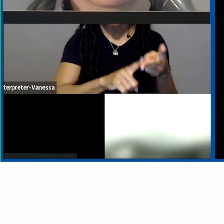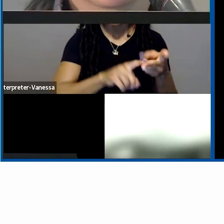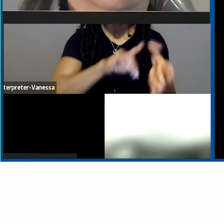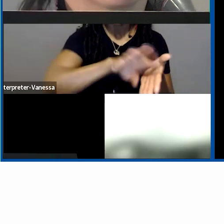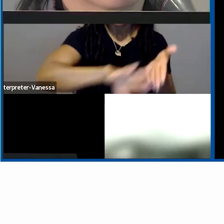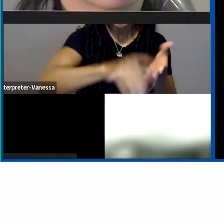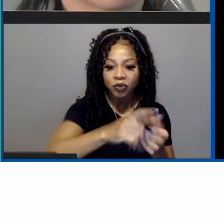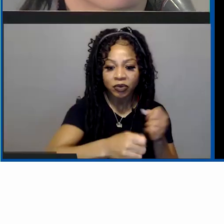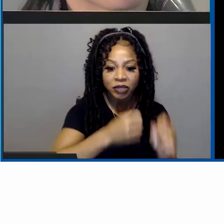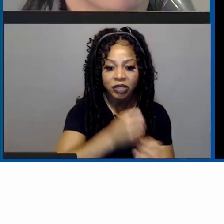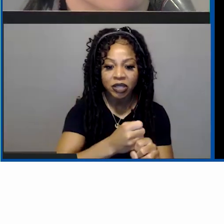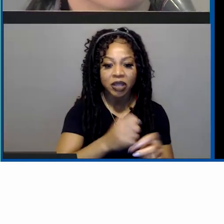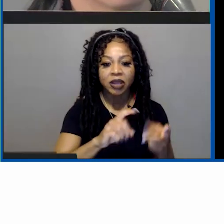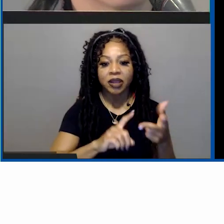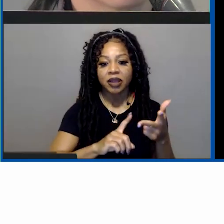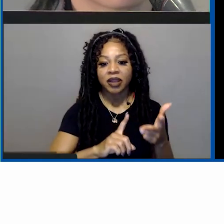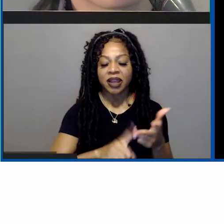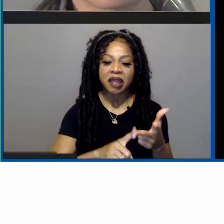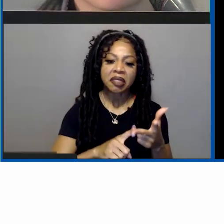are worried about.